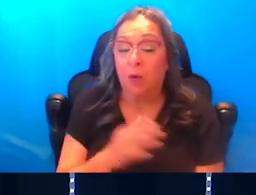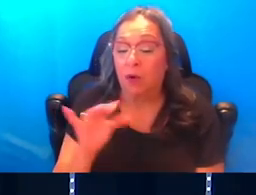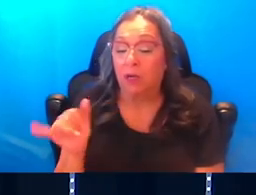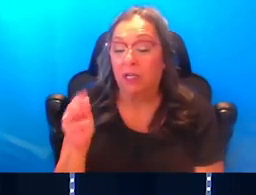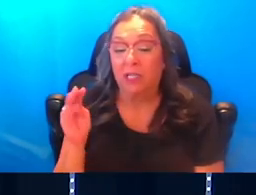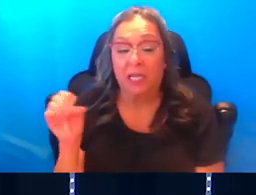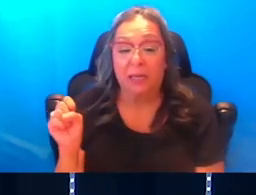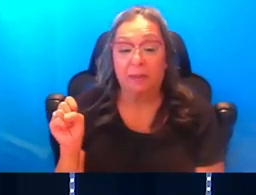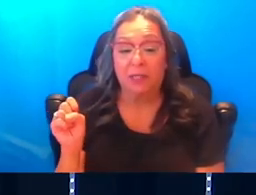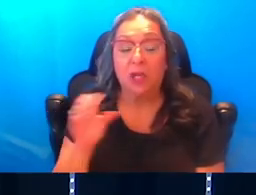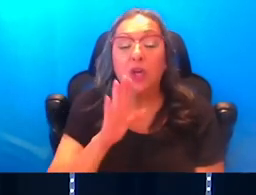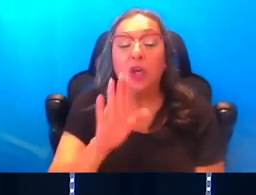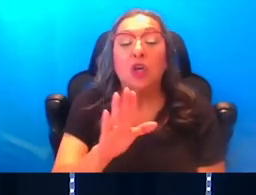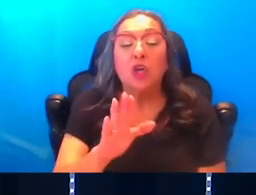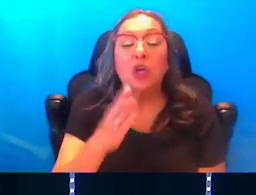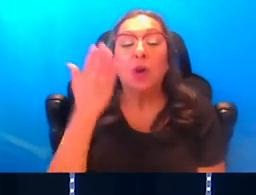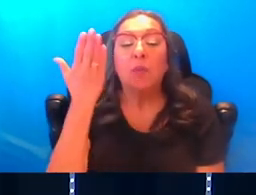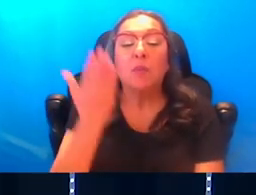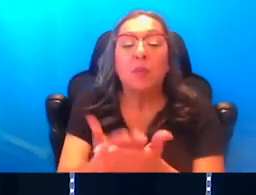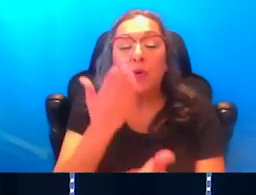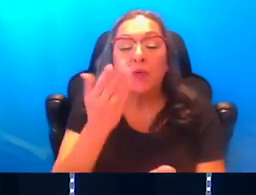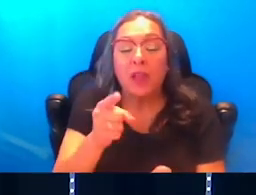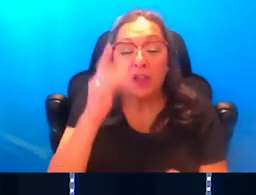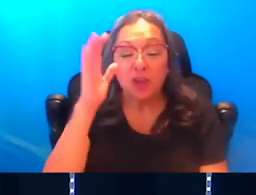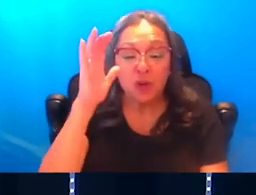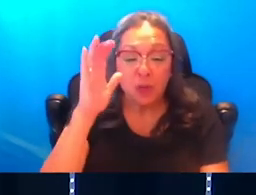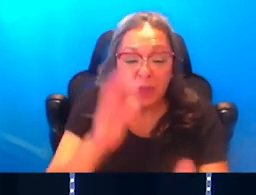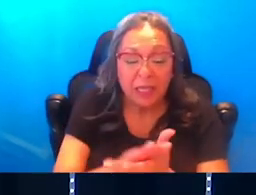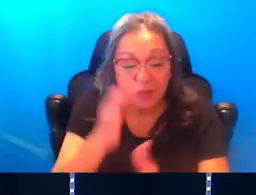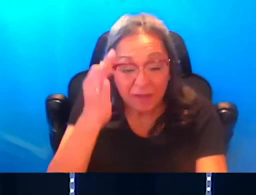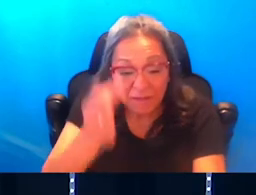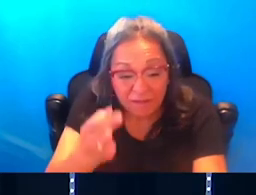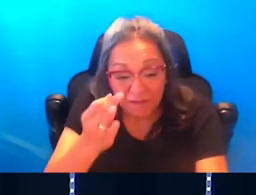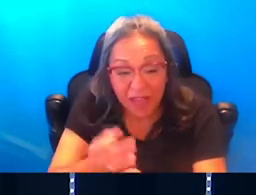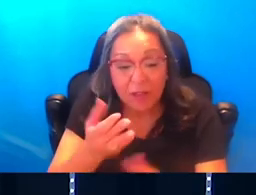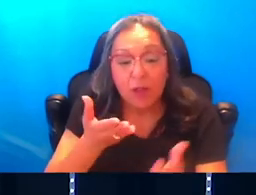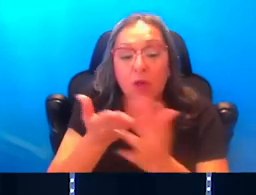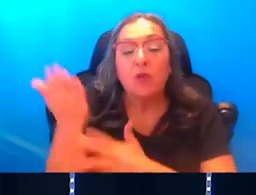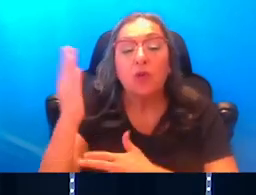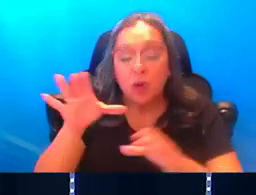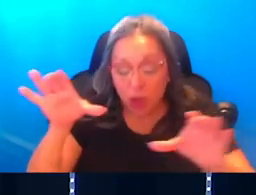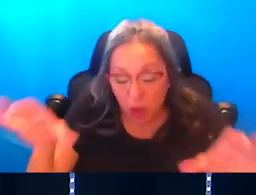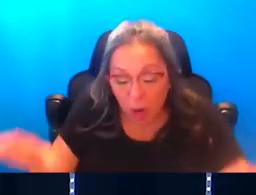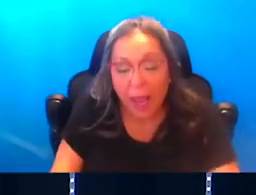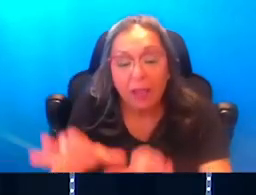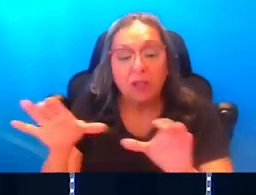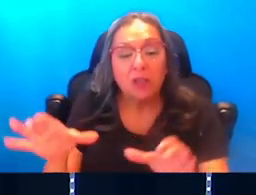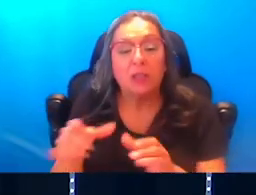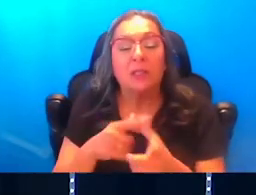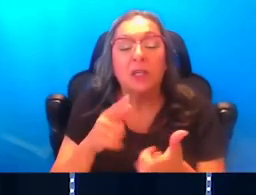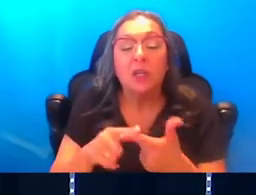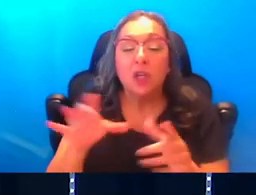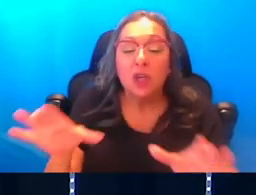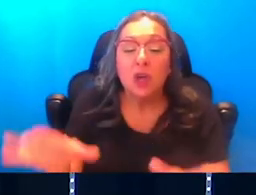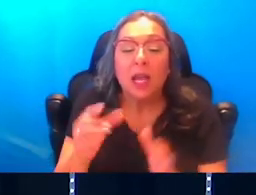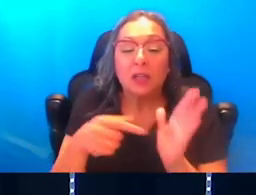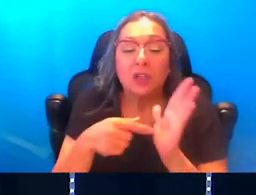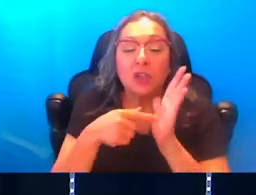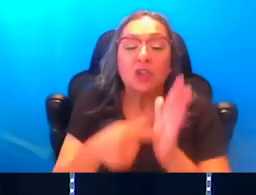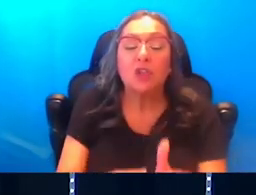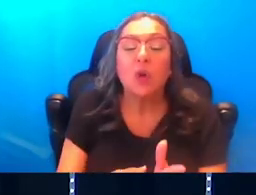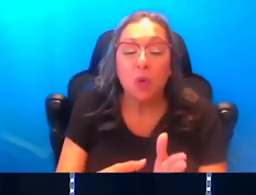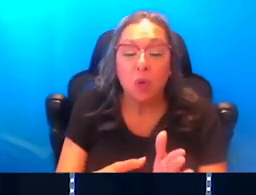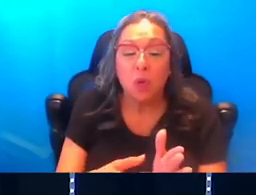It's your actions that show. And not only is it your actions that show, but it's your actions that show what the DNA